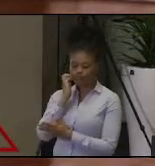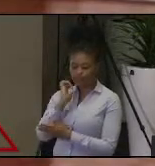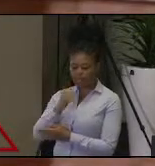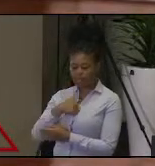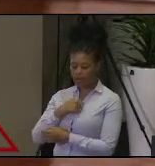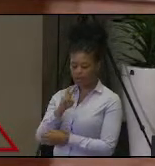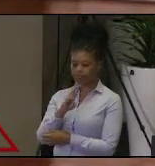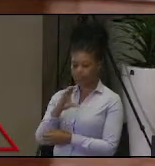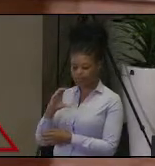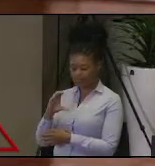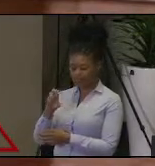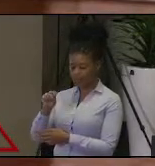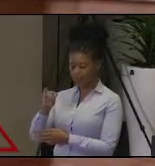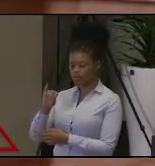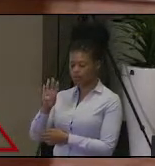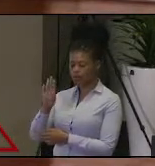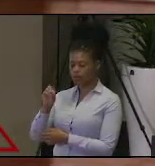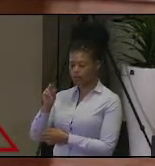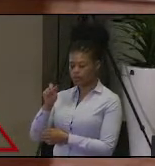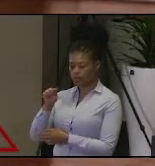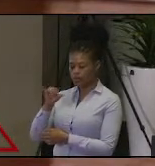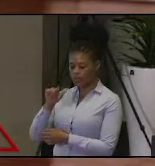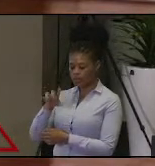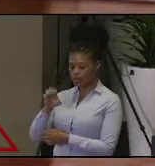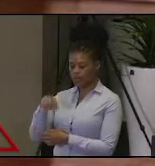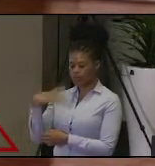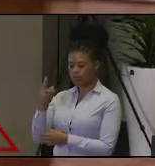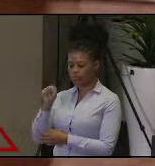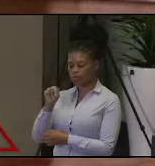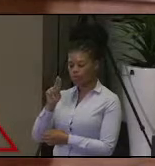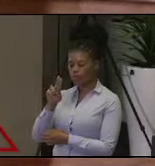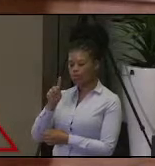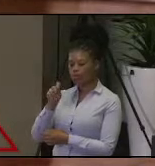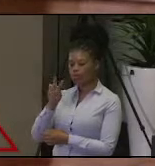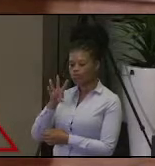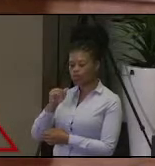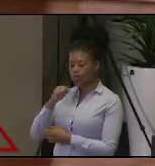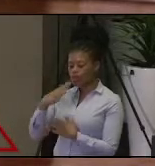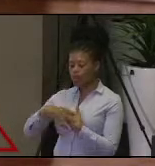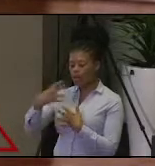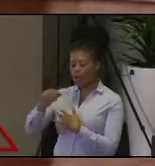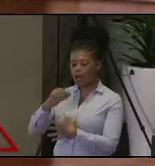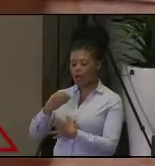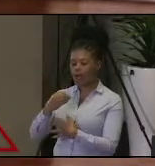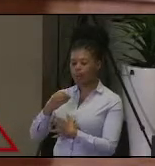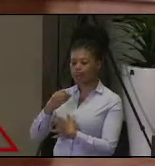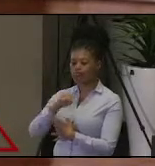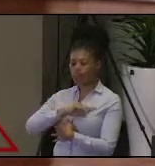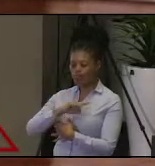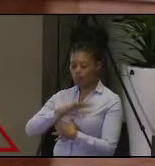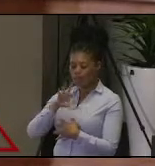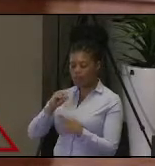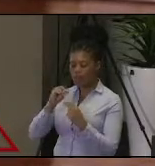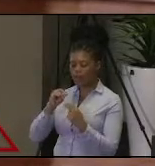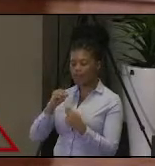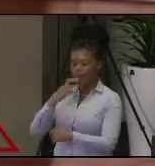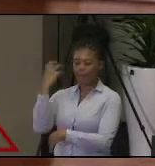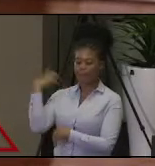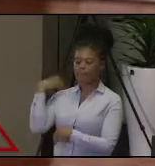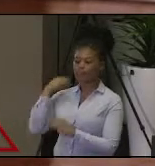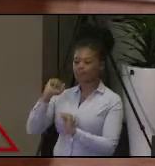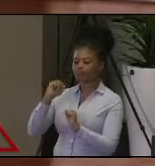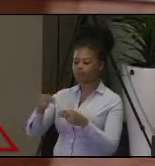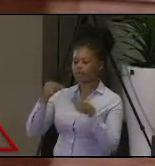Vice Chancellor, Professor Sibongile Mutwa, who is out of town on official duties with the Minister of Higher Education and